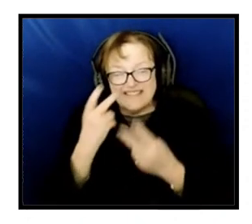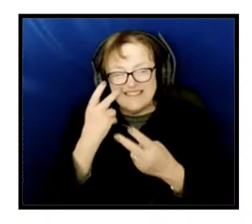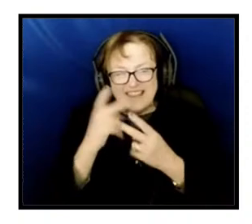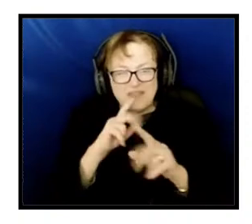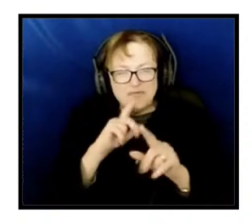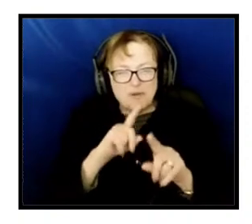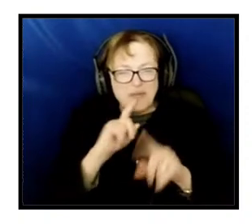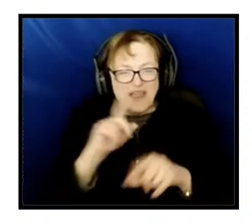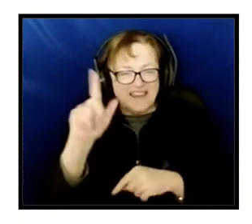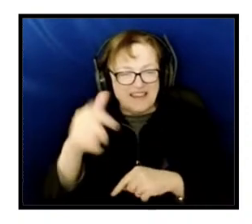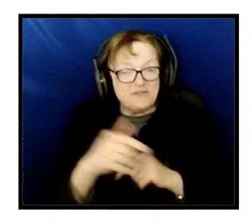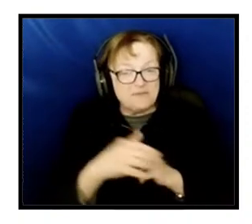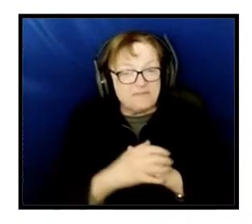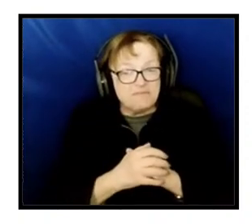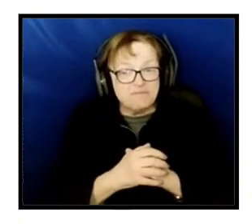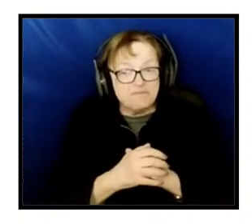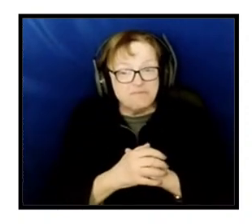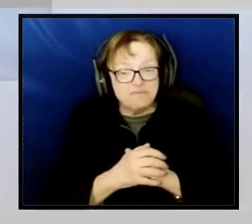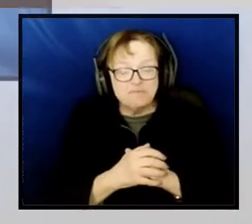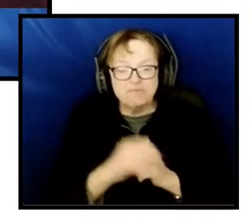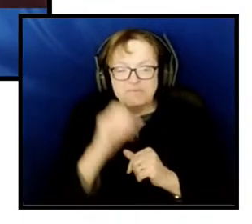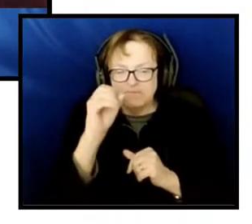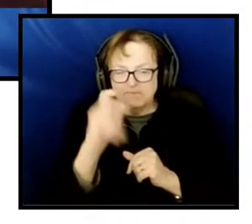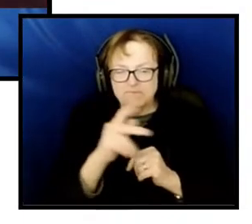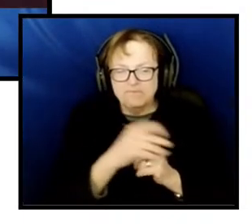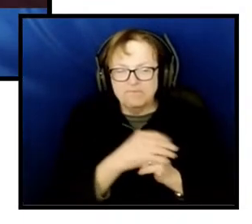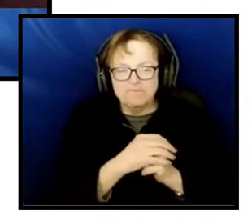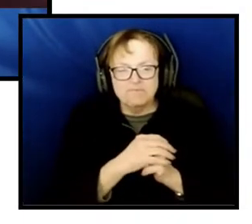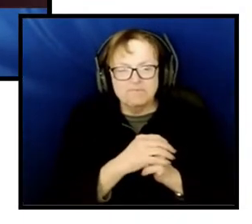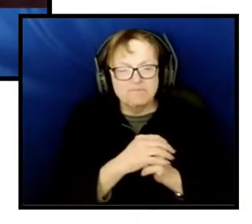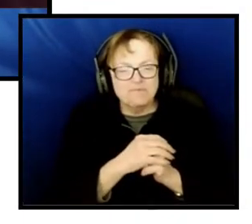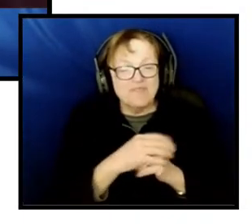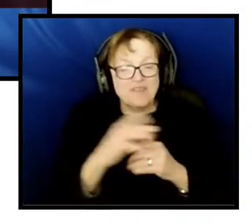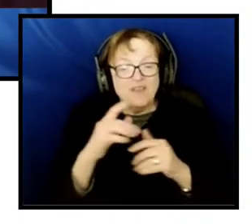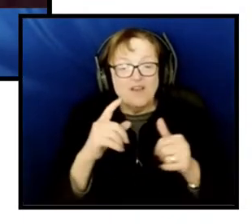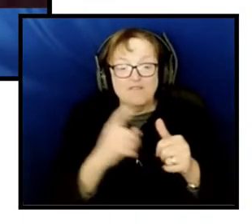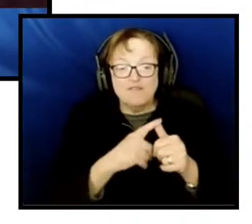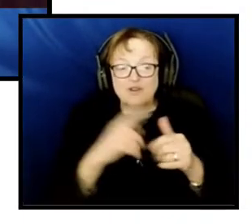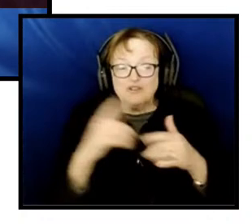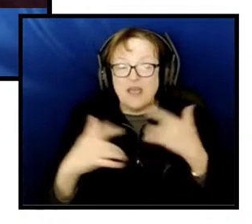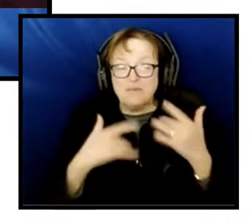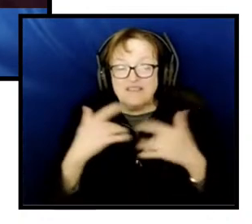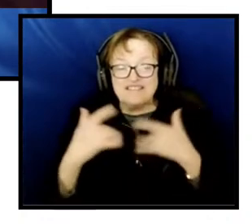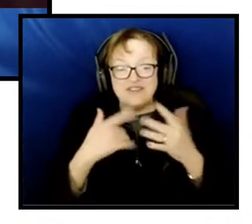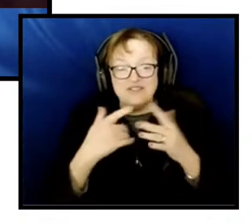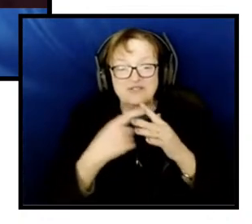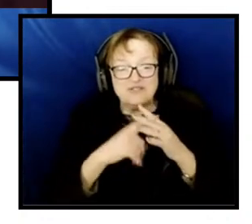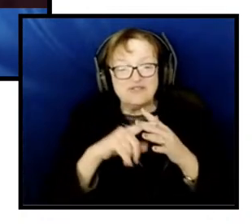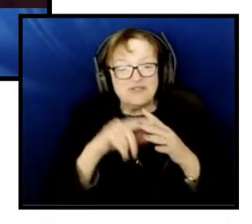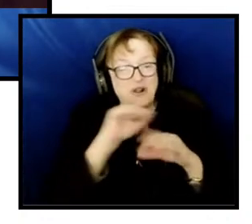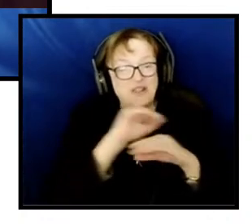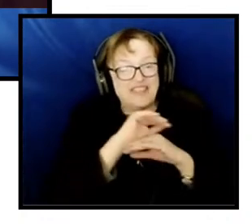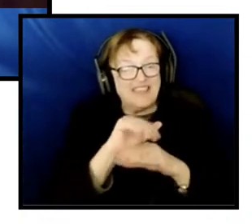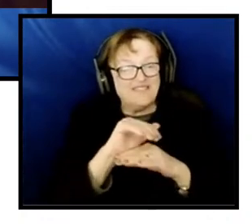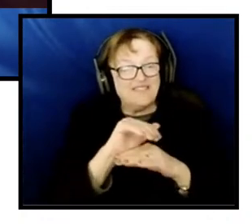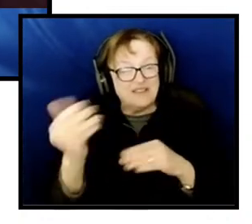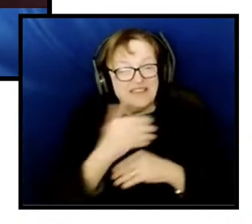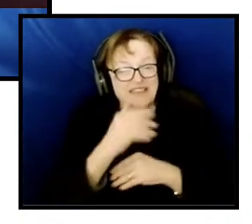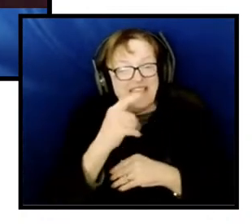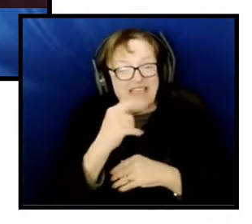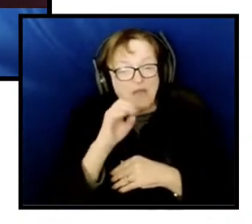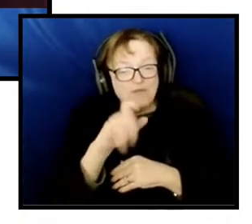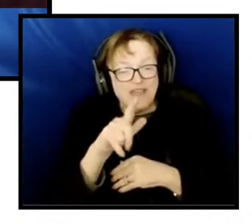afterwards. So first up, I'm excited to begin the evening by introducing Gabriel